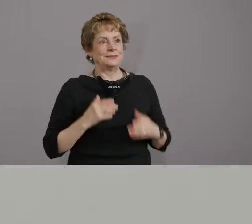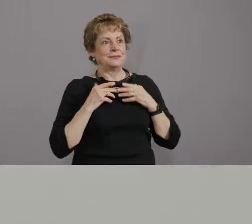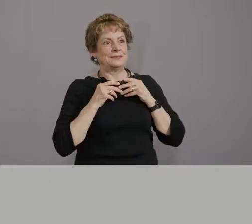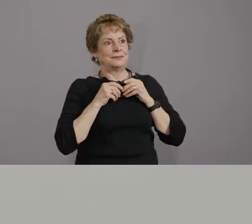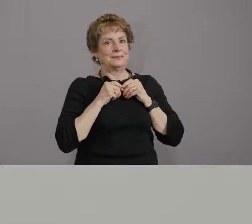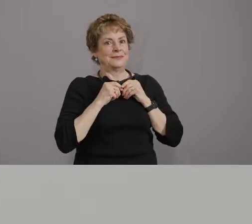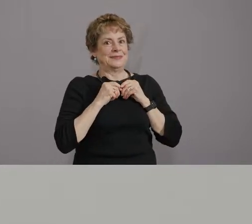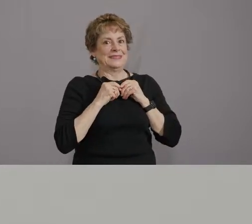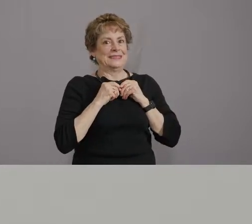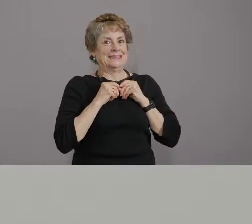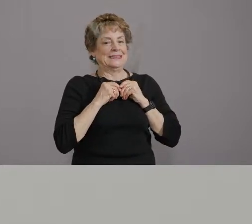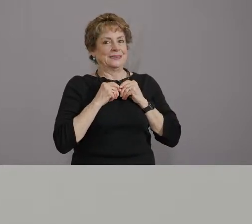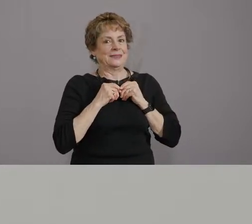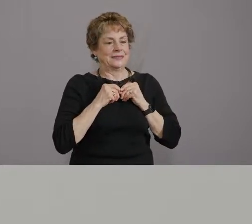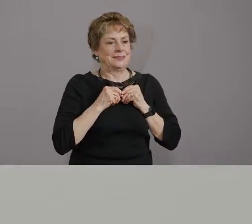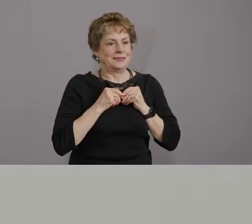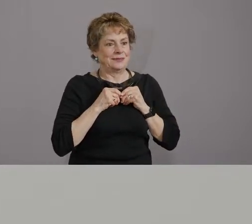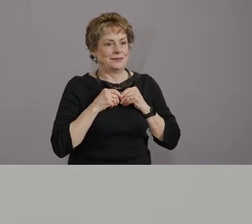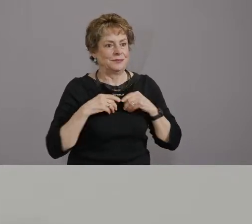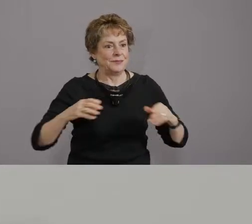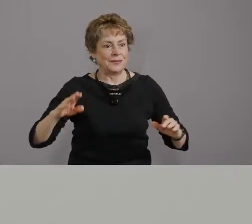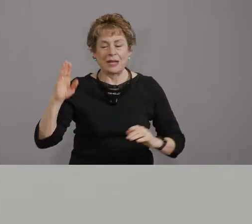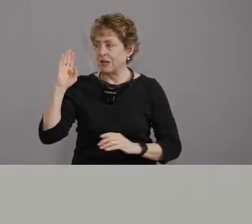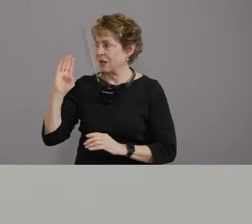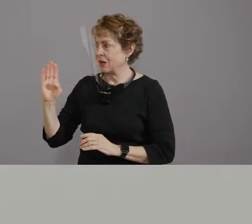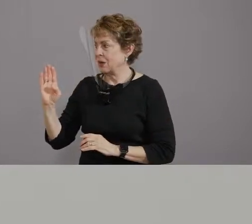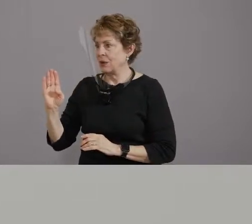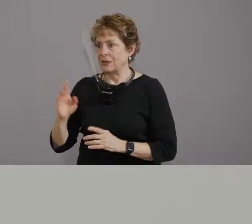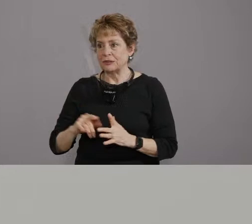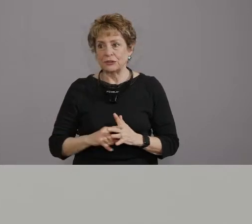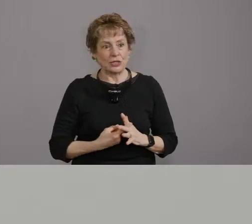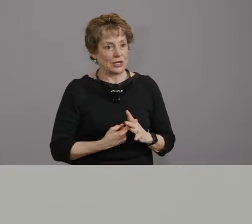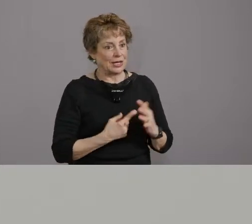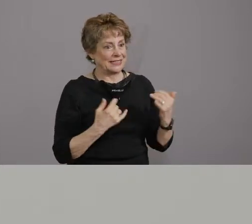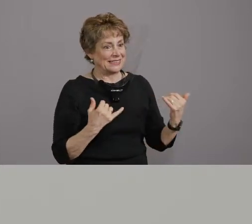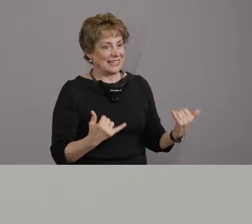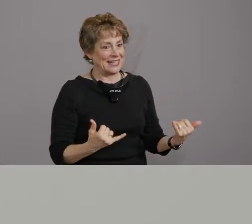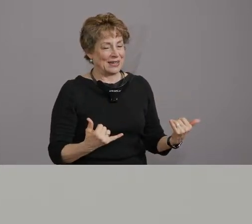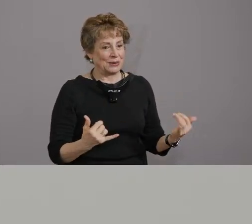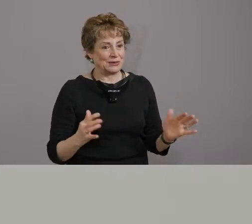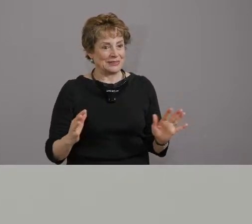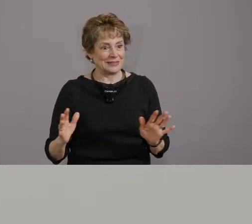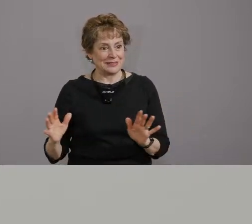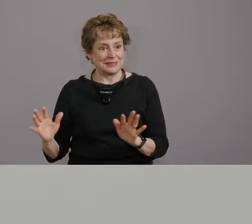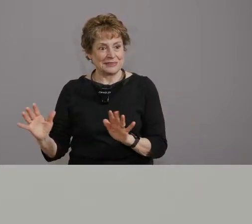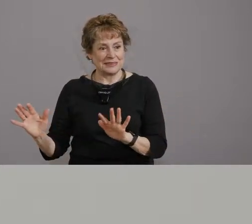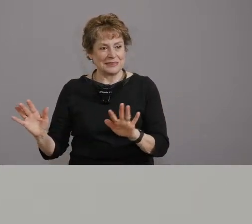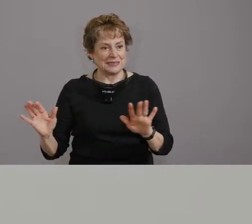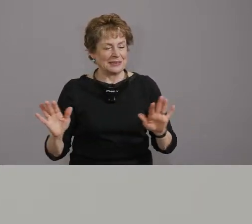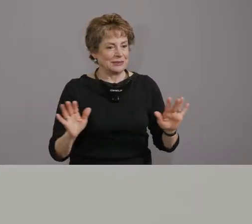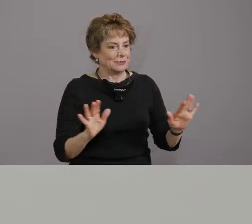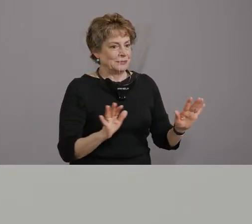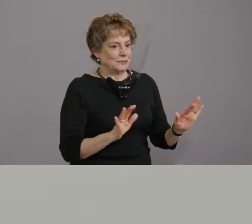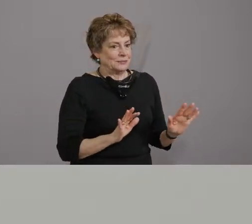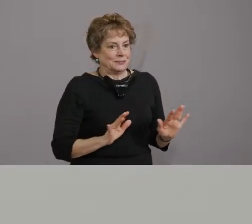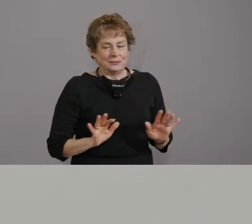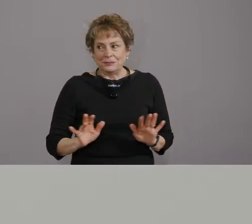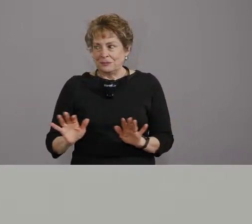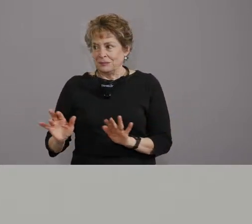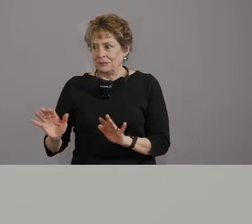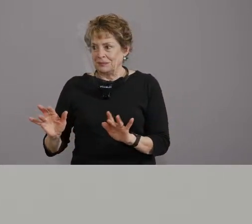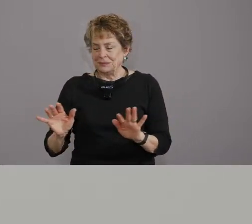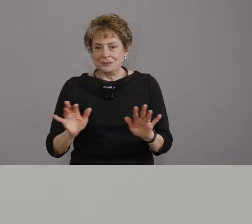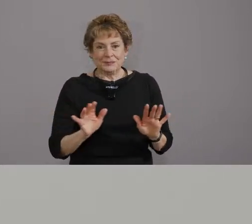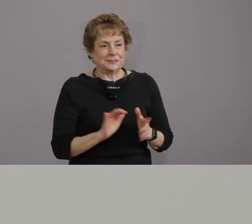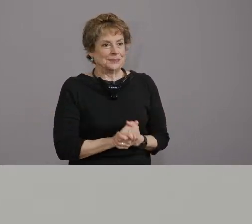Hello, everyone. Thank you for your patience. Welcome to this weekly update from Dr. Cara Christ on vaccine distribution in Arizona.